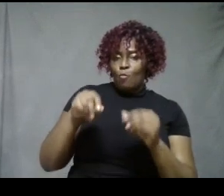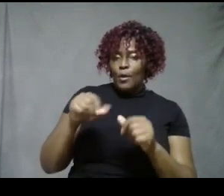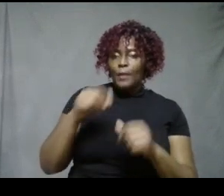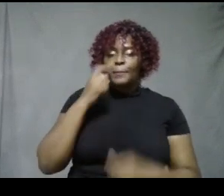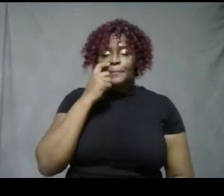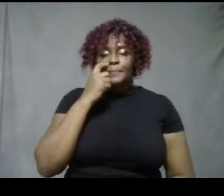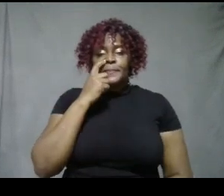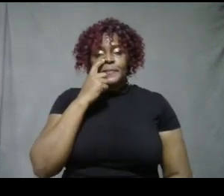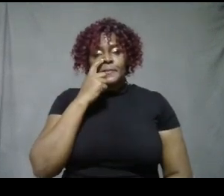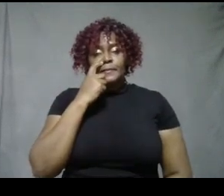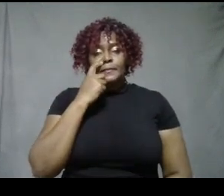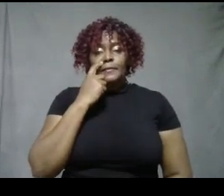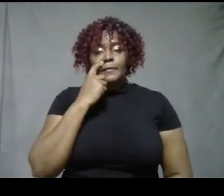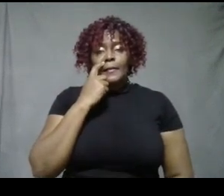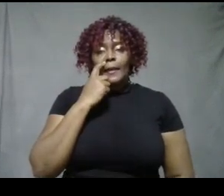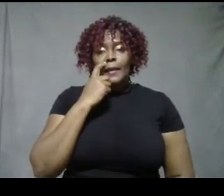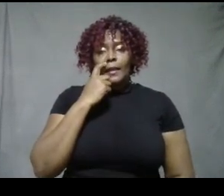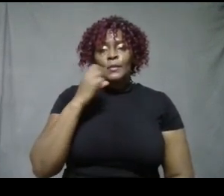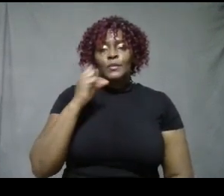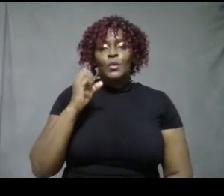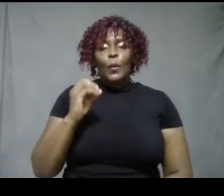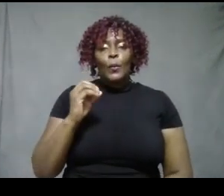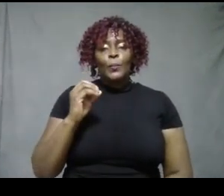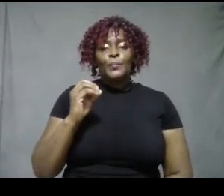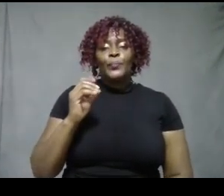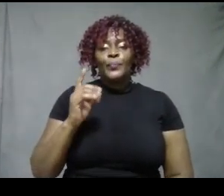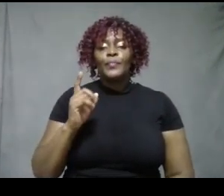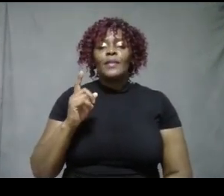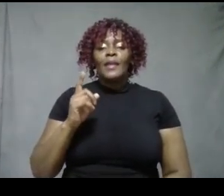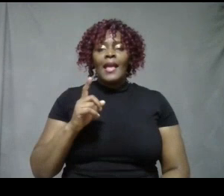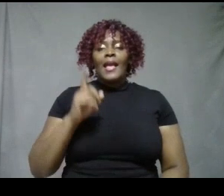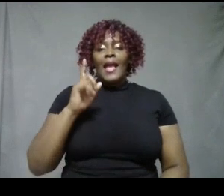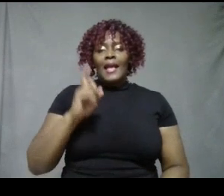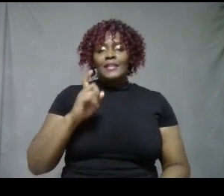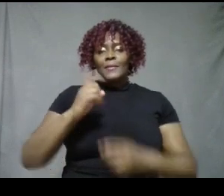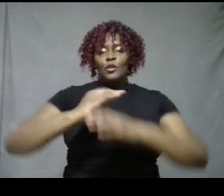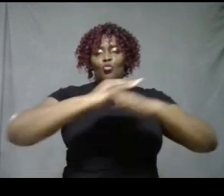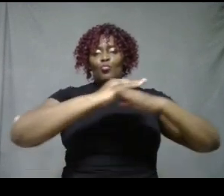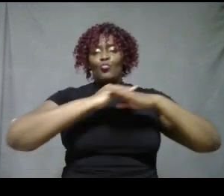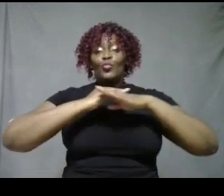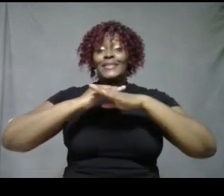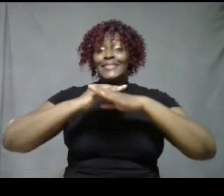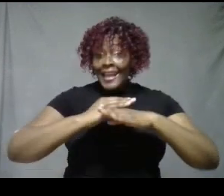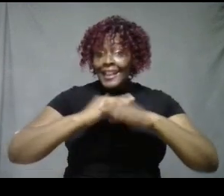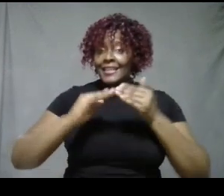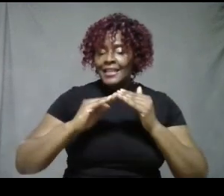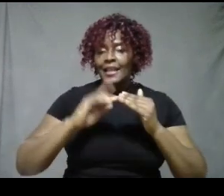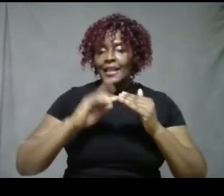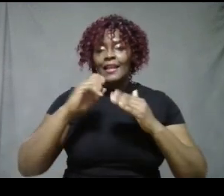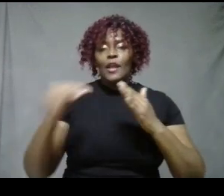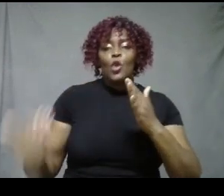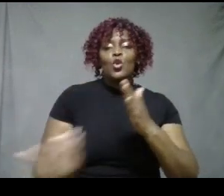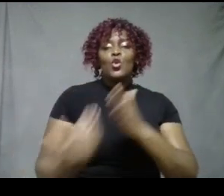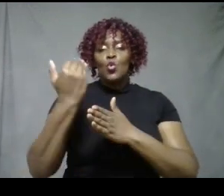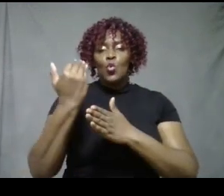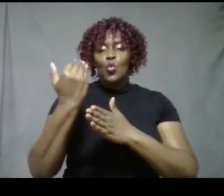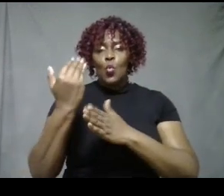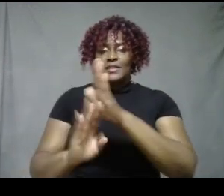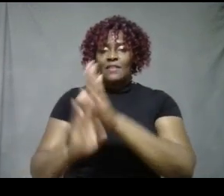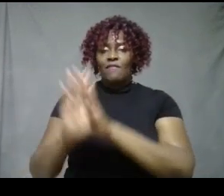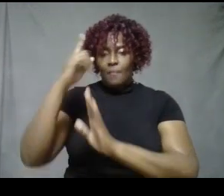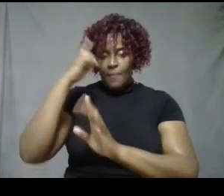There must be, to protect the city, an executed new development agreement. It's fair to say that it is